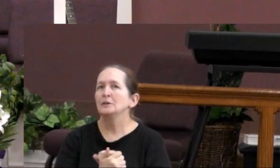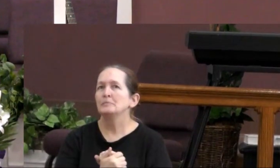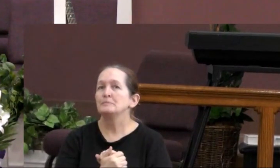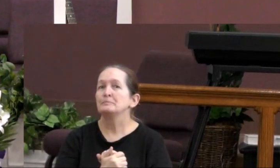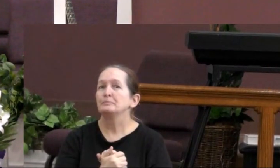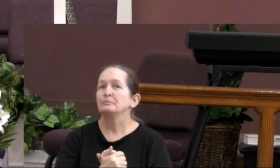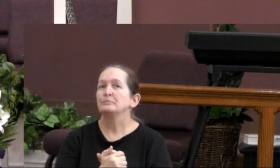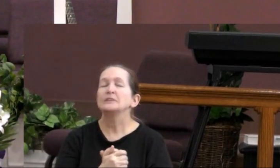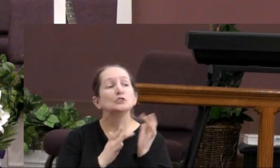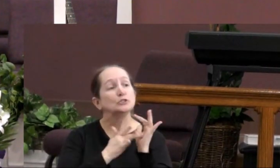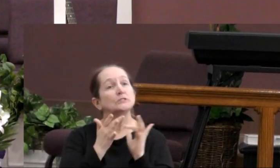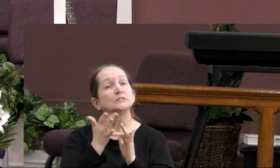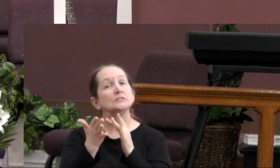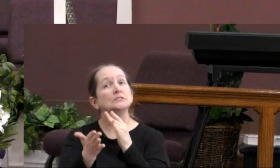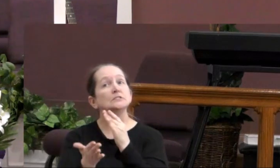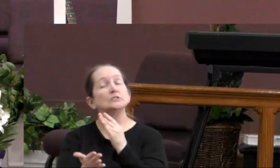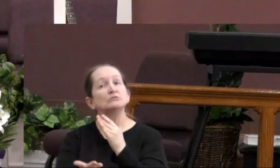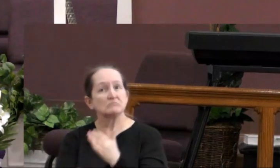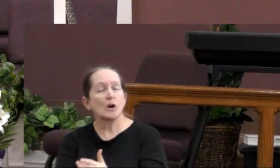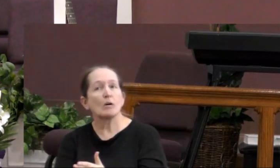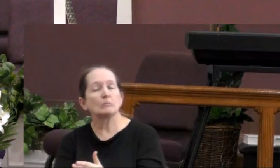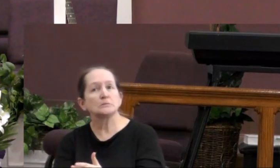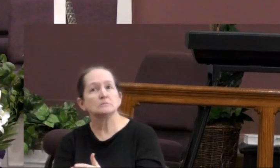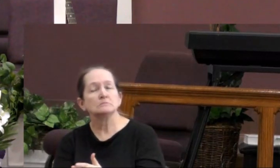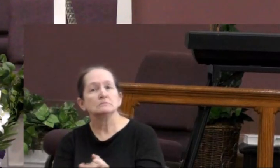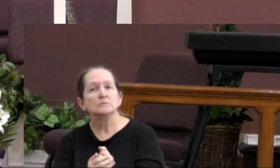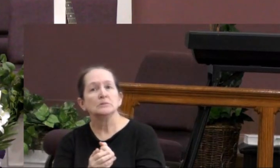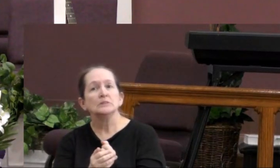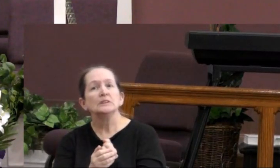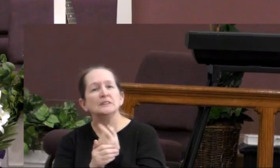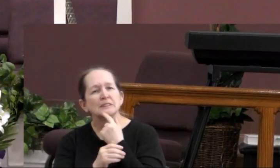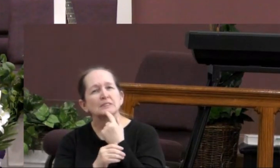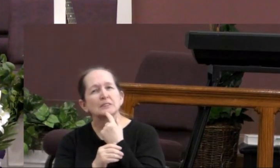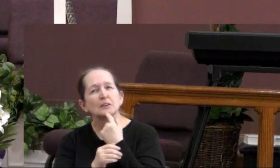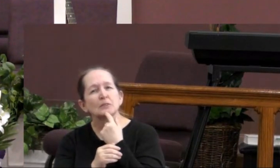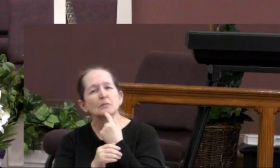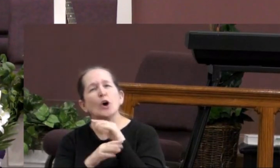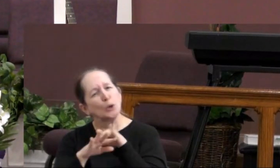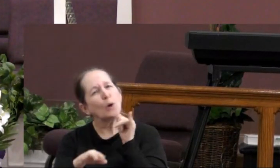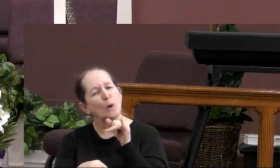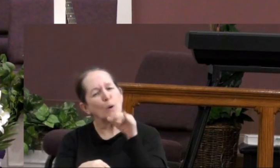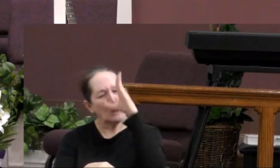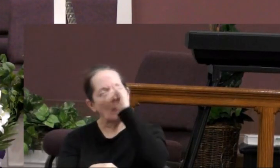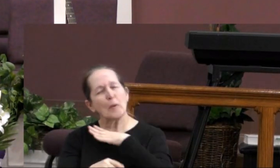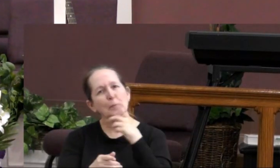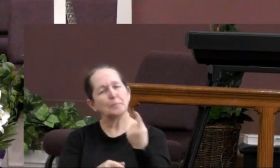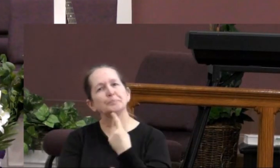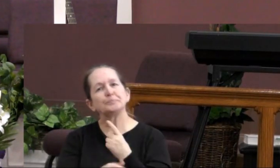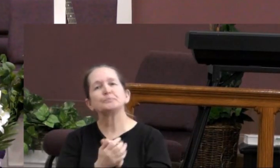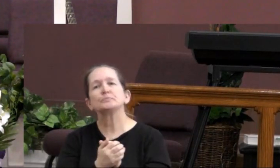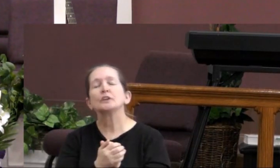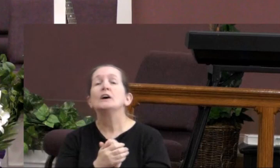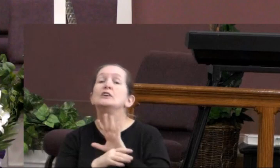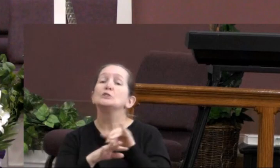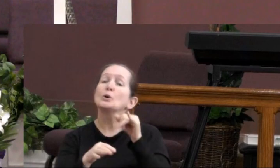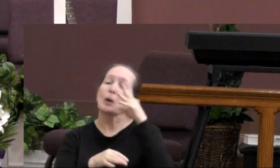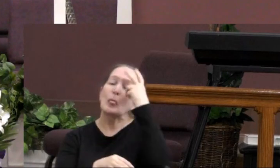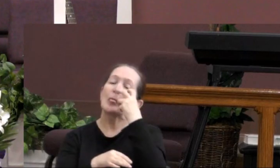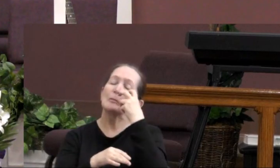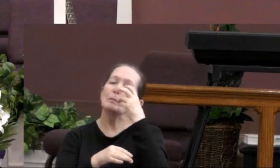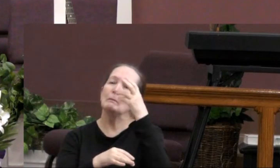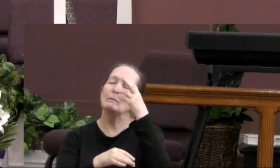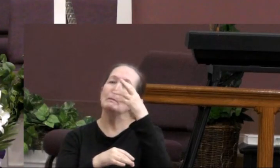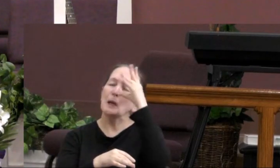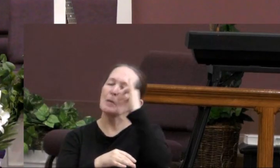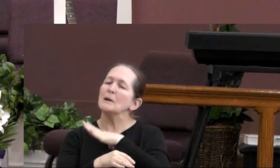And Jesus stopped, and he said, 'Call him here.' So they called the blind man, saying